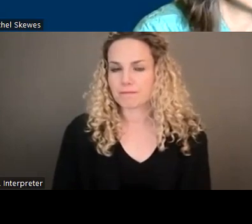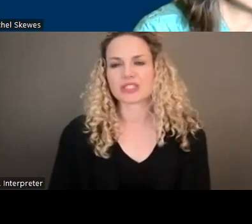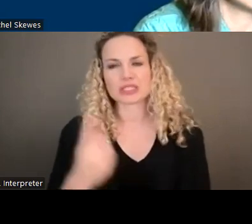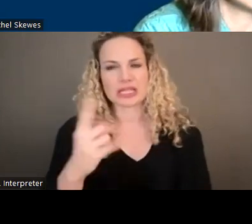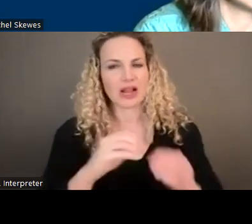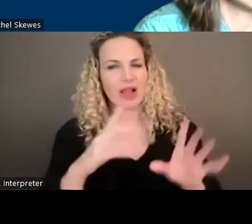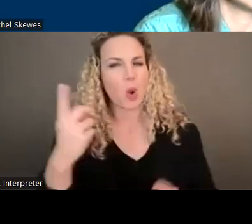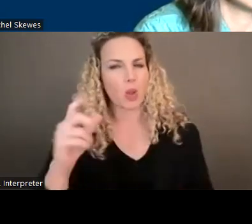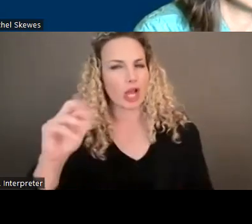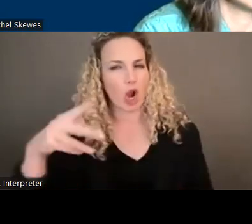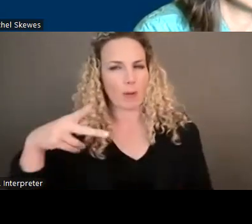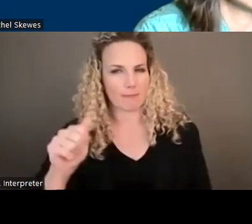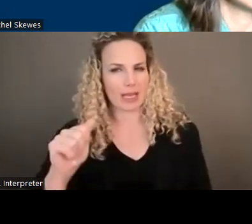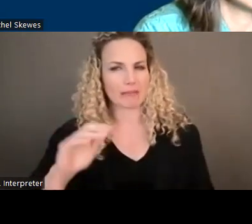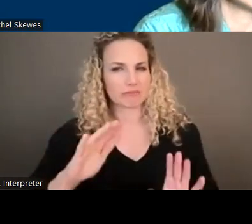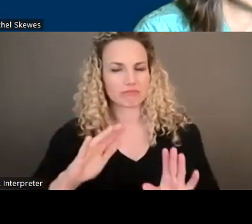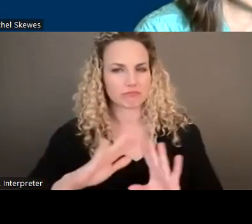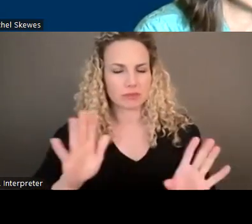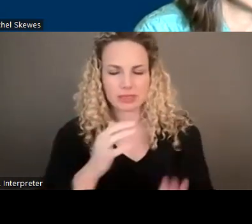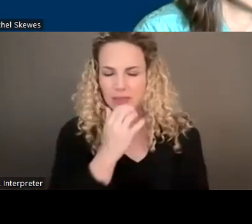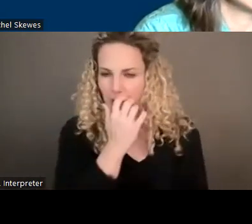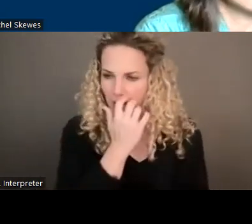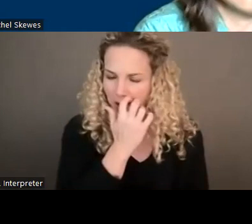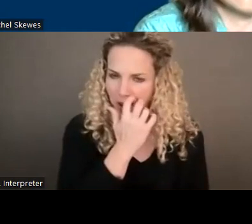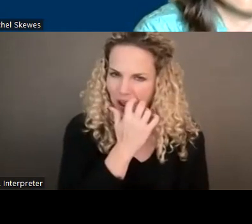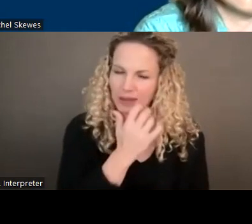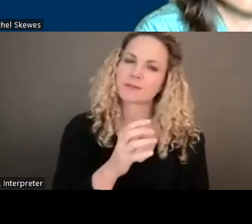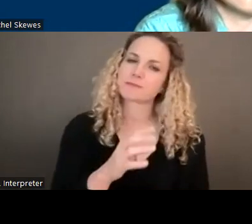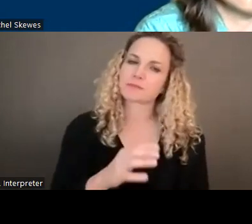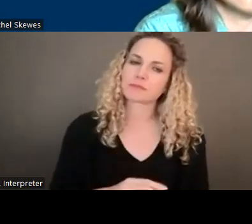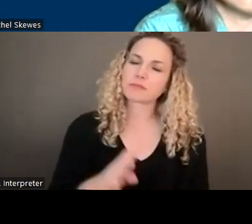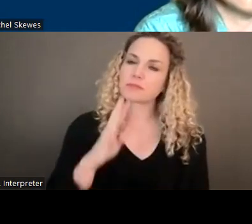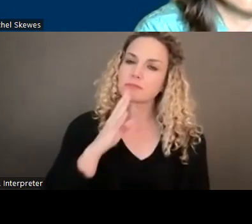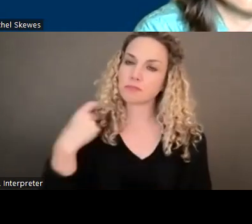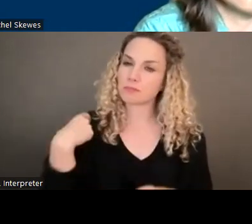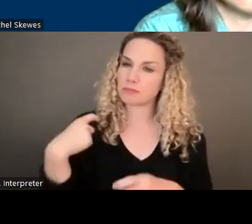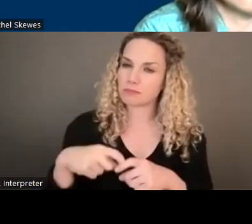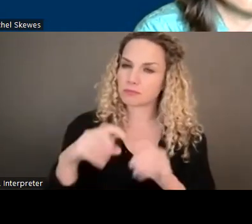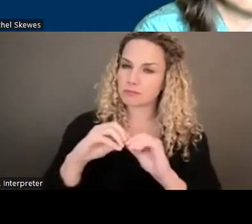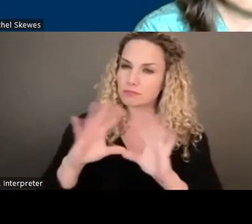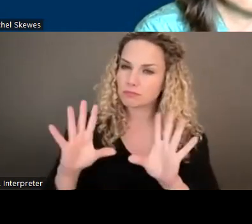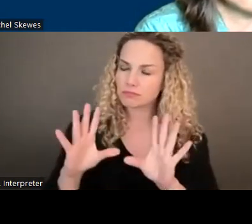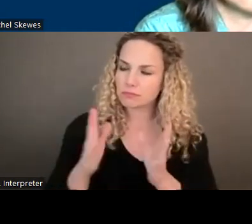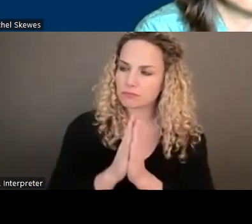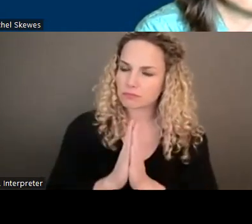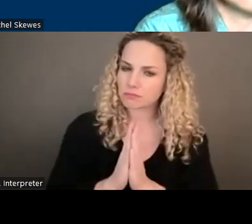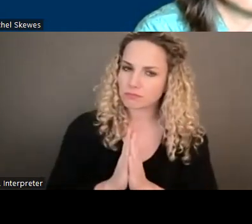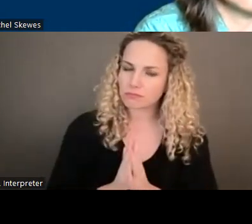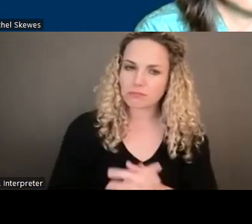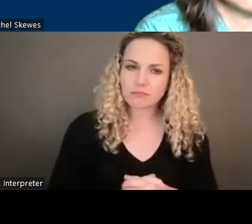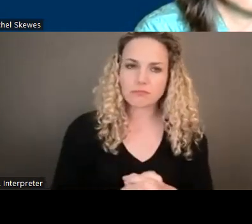asegurarme. Oh, okay. Bueno. Sí. Otra pregunta. Es Sí. que yo ya entré al programa de ARPA.